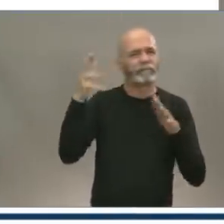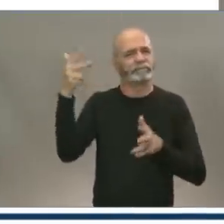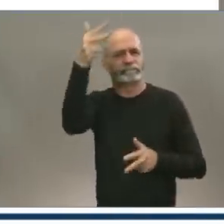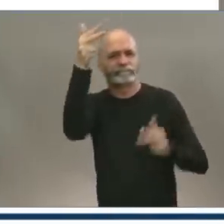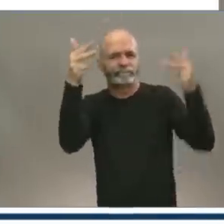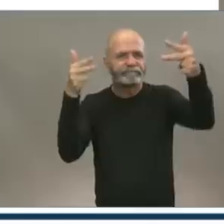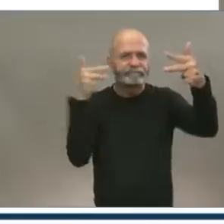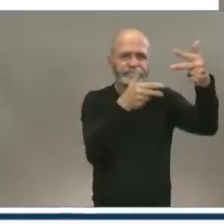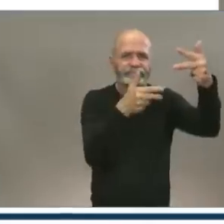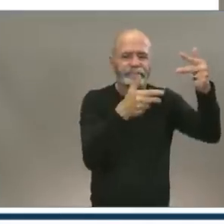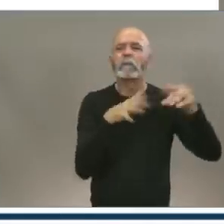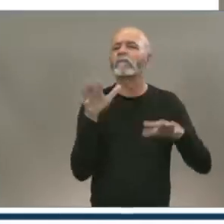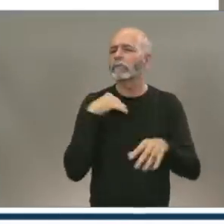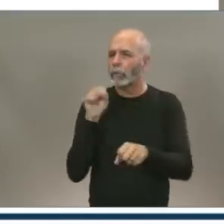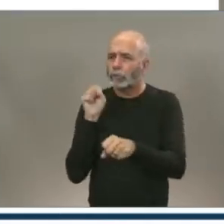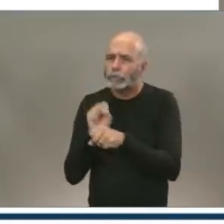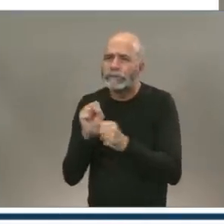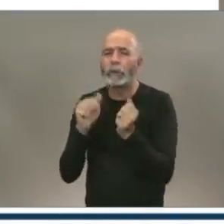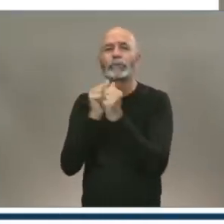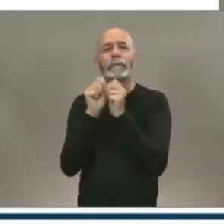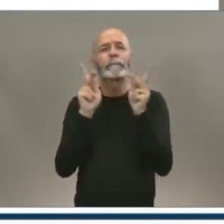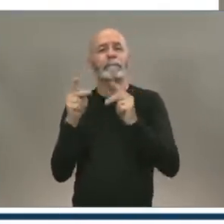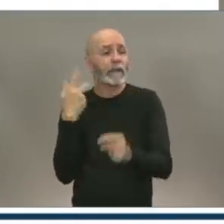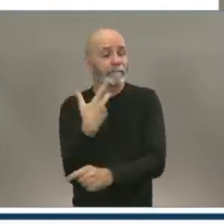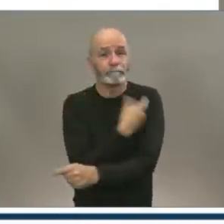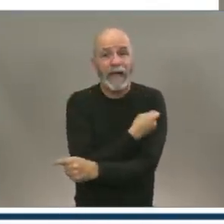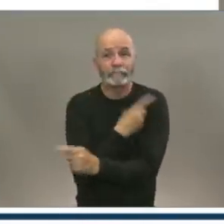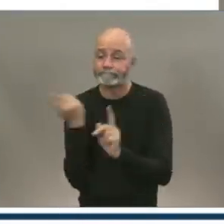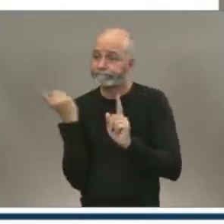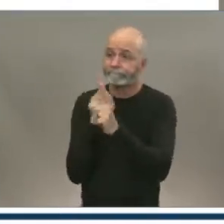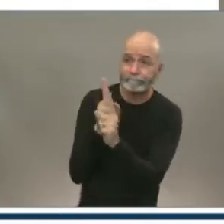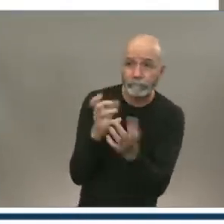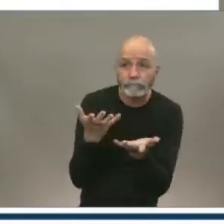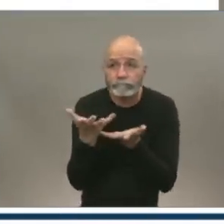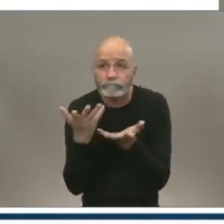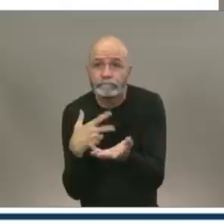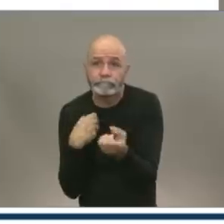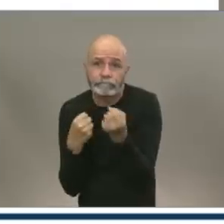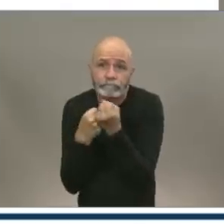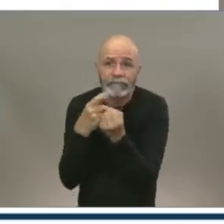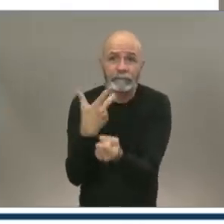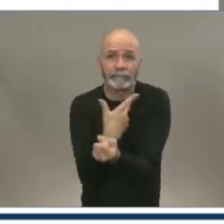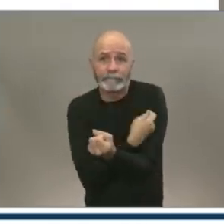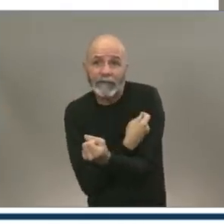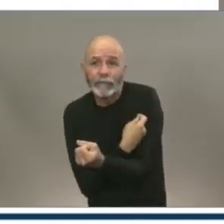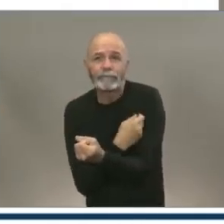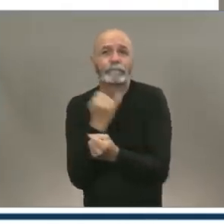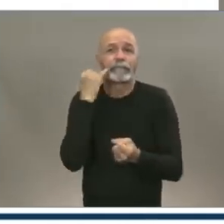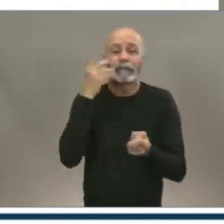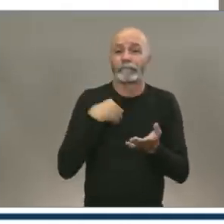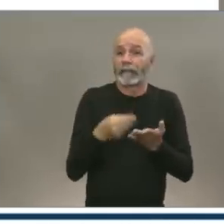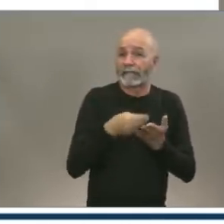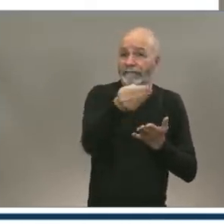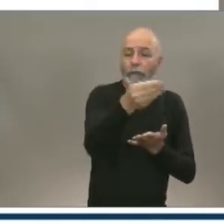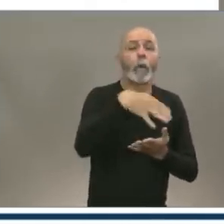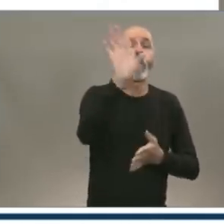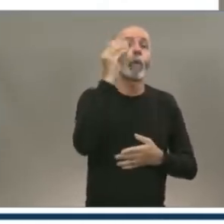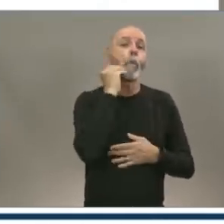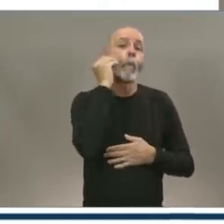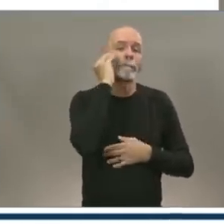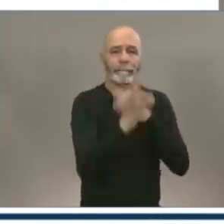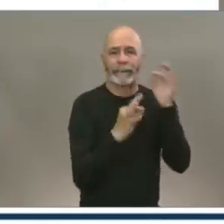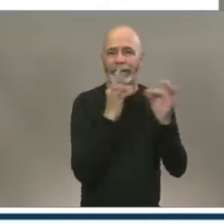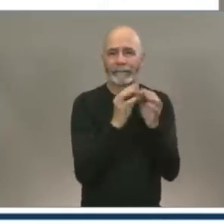Along with that, we're bringing in vaccine, and our mobile testing, we're also giving out take-home testing kits as well. And we have